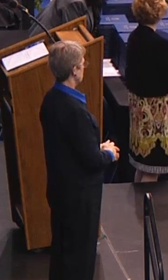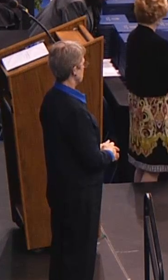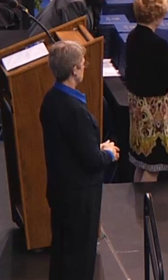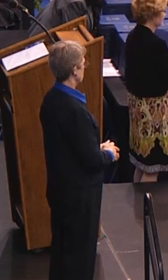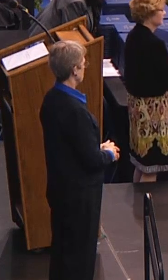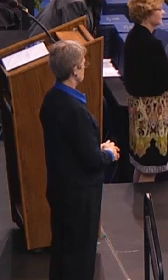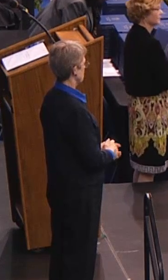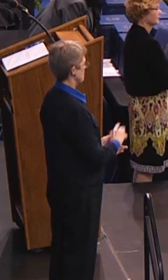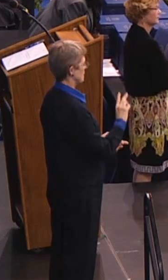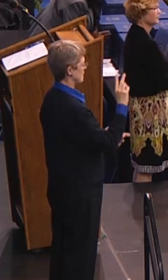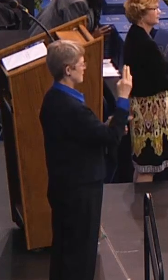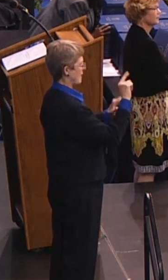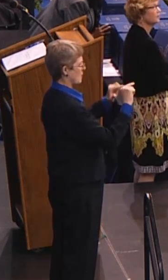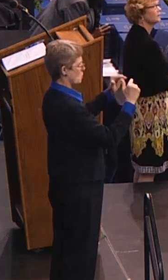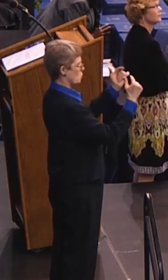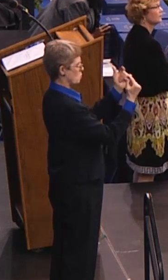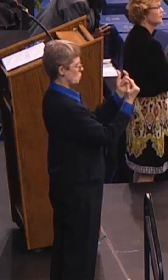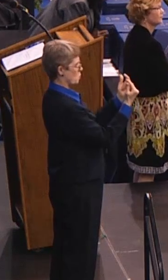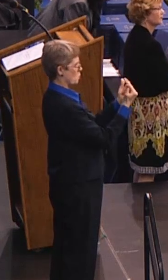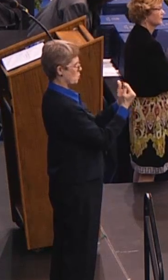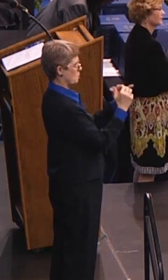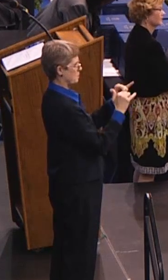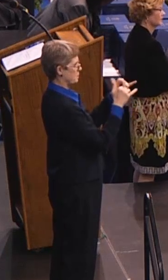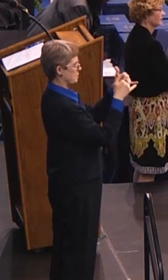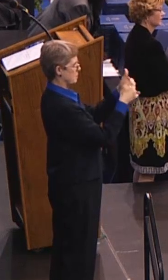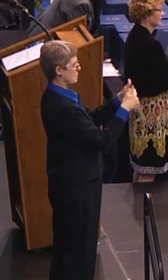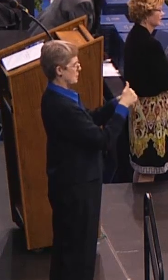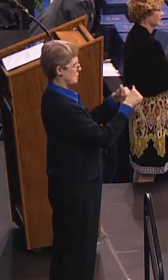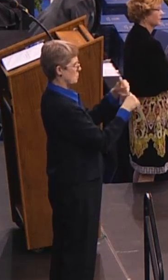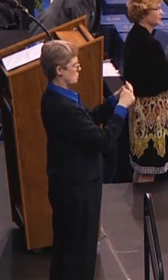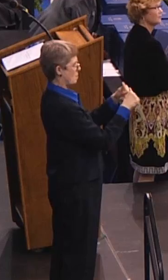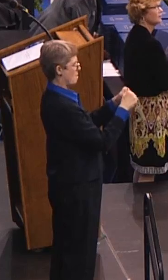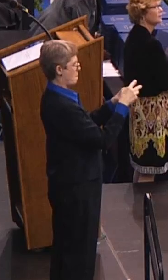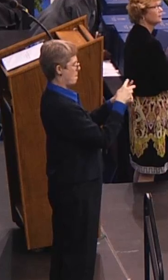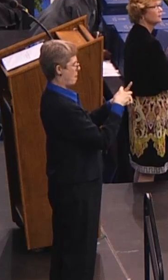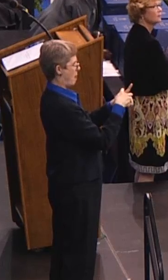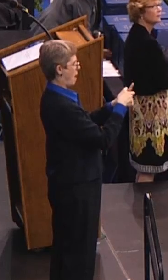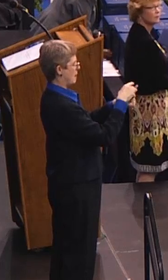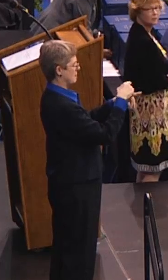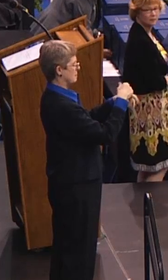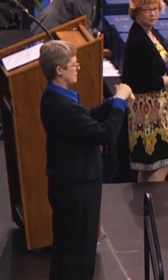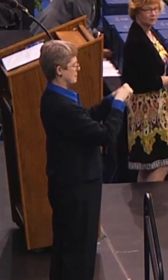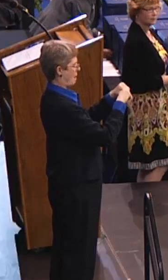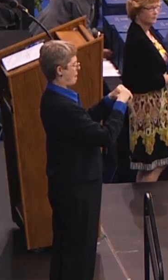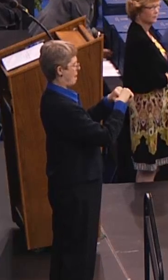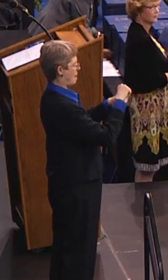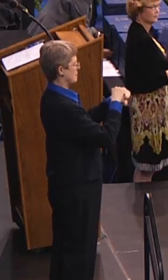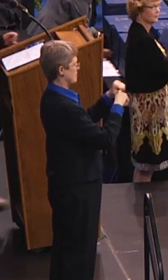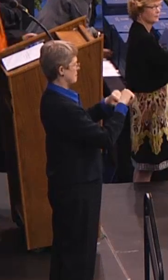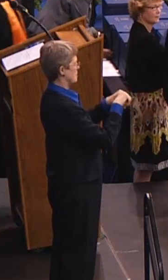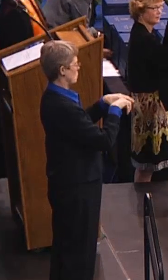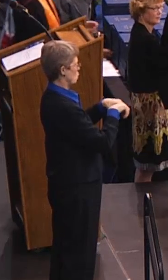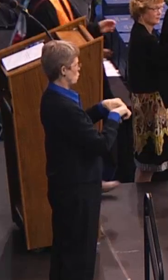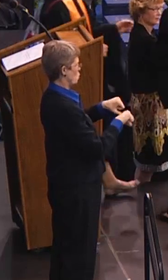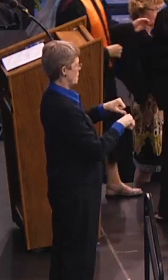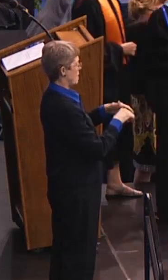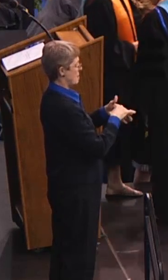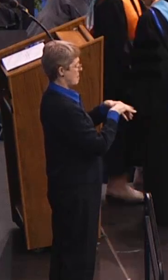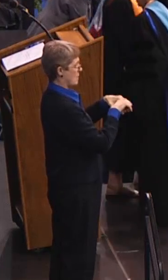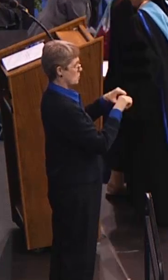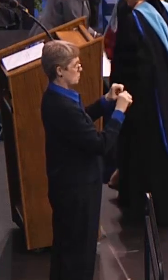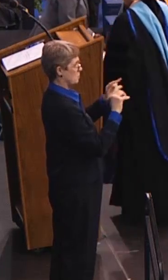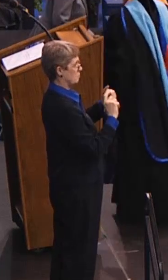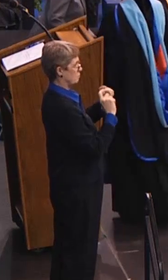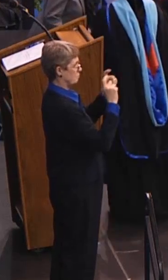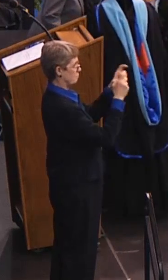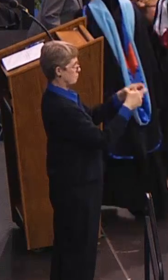The second group of candidates is being awarded the Associate of Applied Science degree. The Associate of Applied Science degree is the award